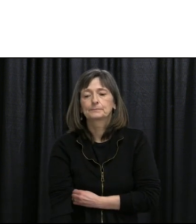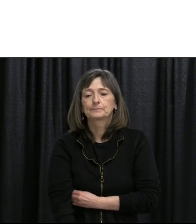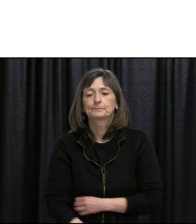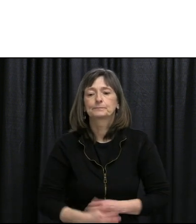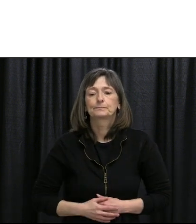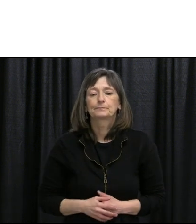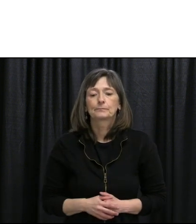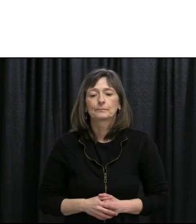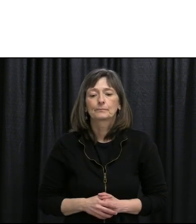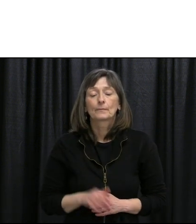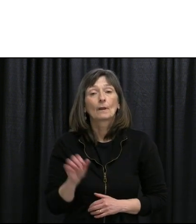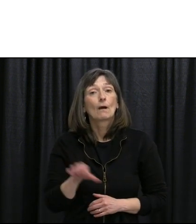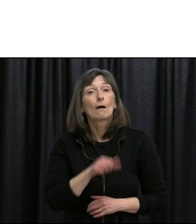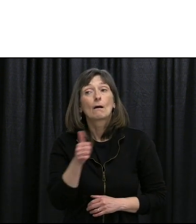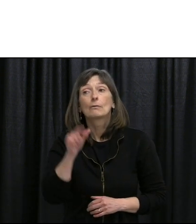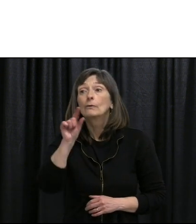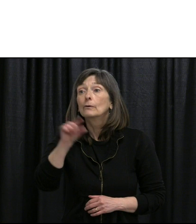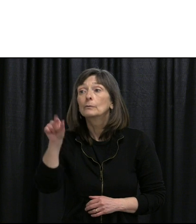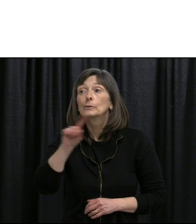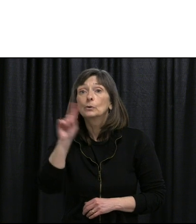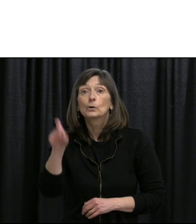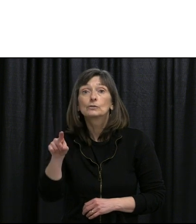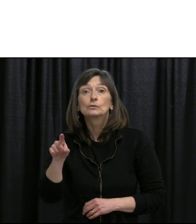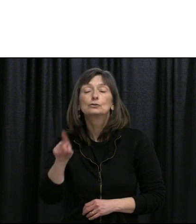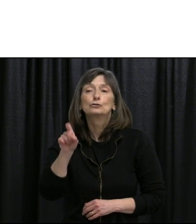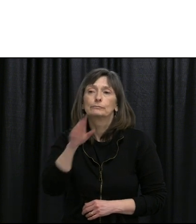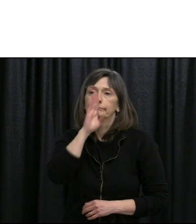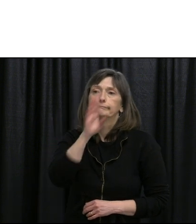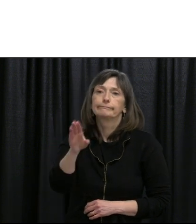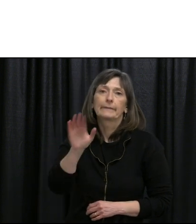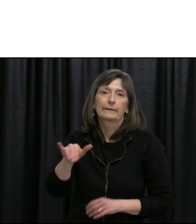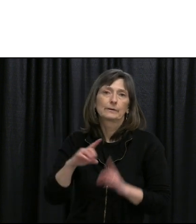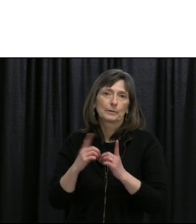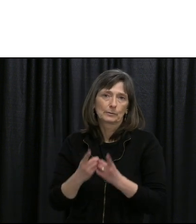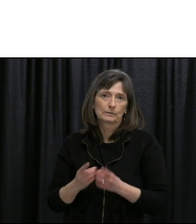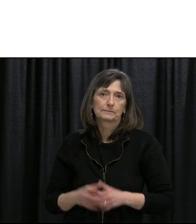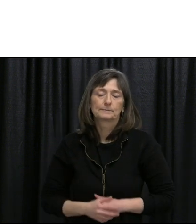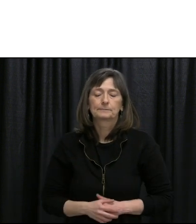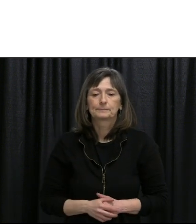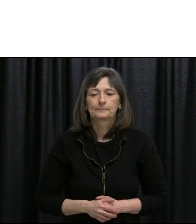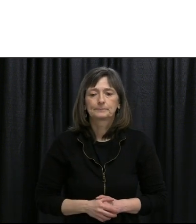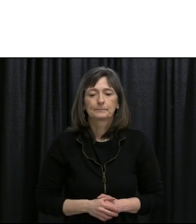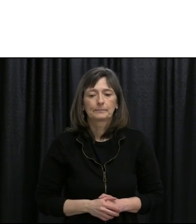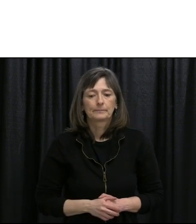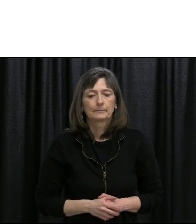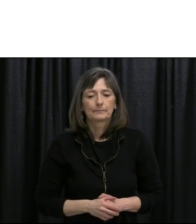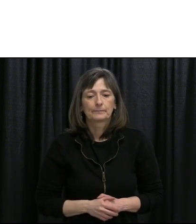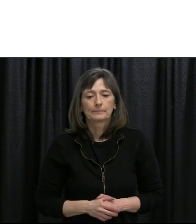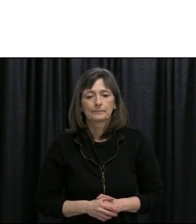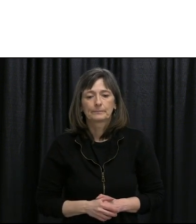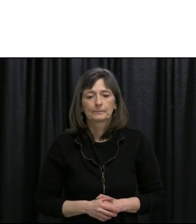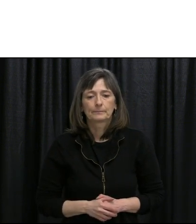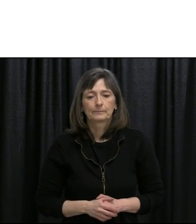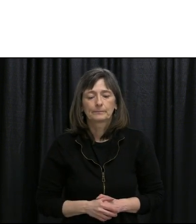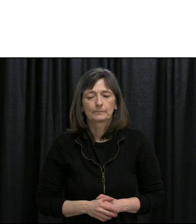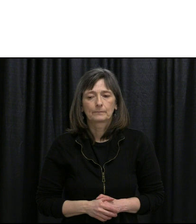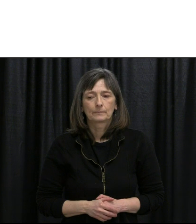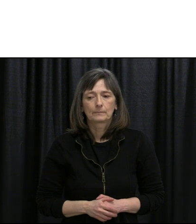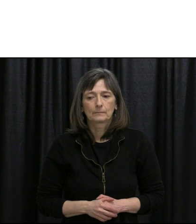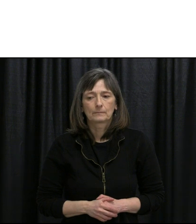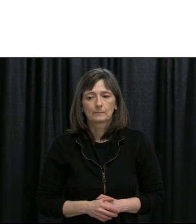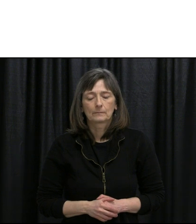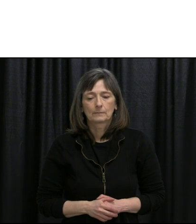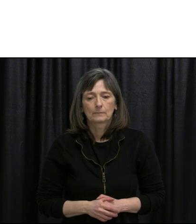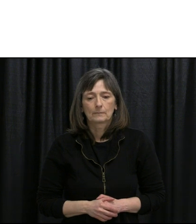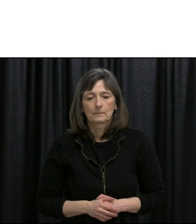issues. All other government-related issues should be directed to the appropriate department or agency for response. Reporters will ask